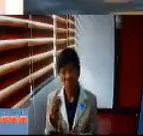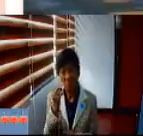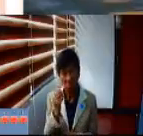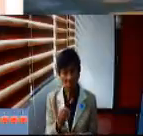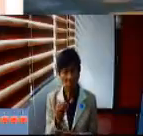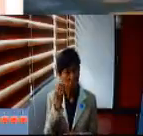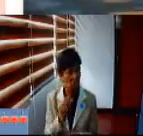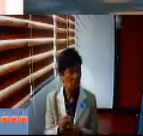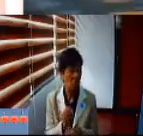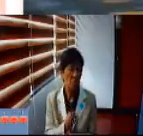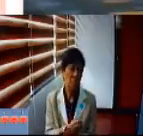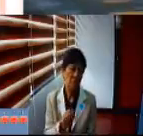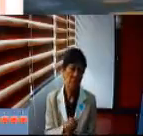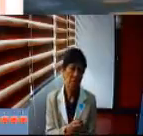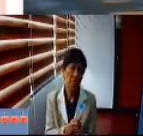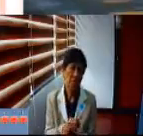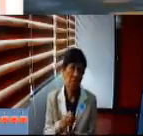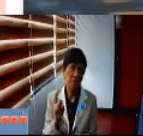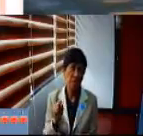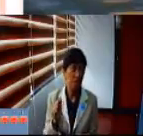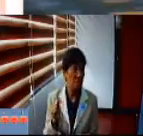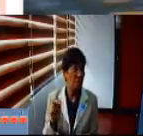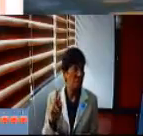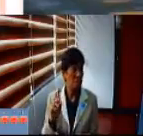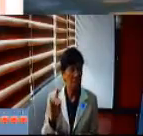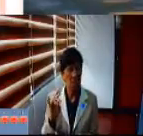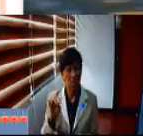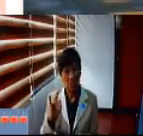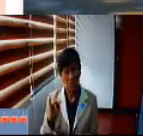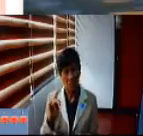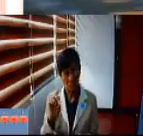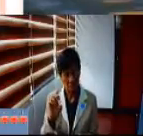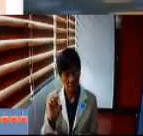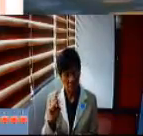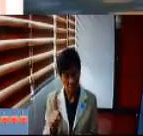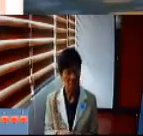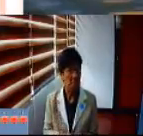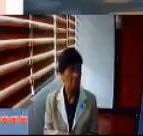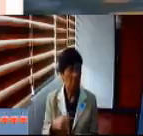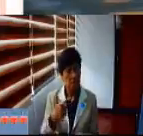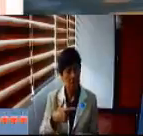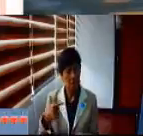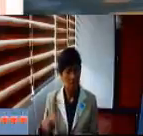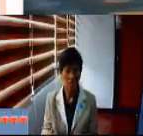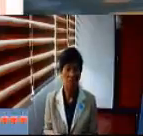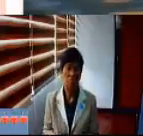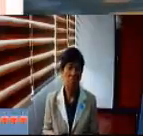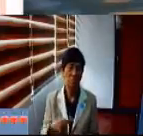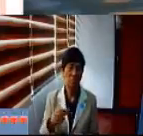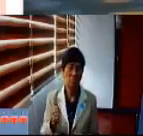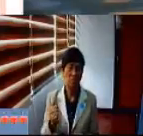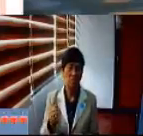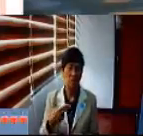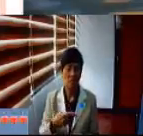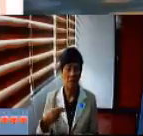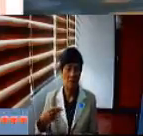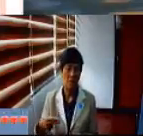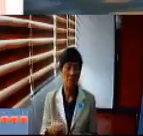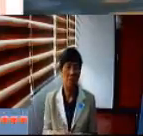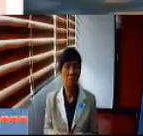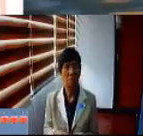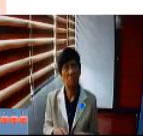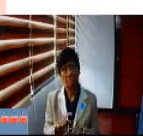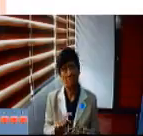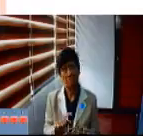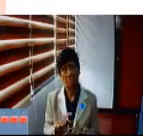may galunggong, minsan may hasa-hasa. Pero masyado ng iba yung species composition.